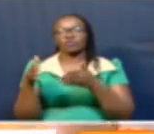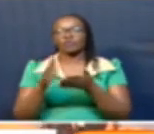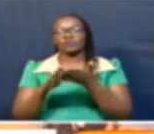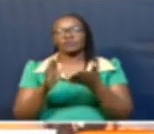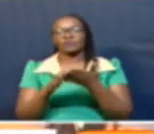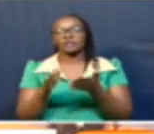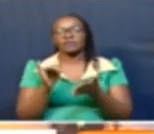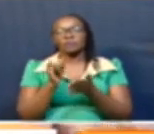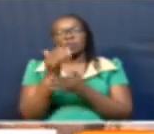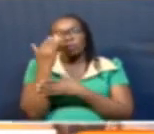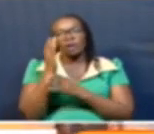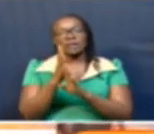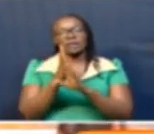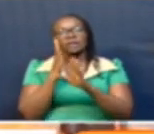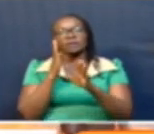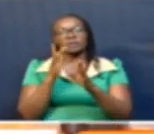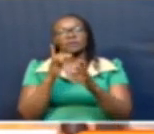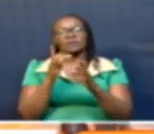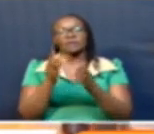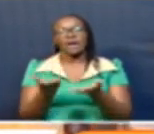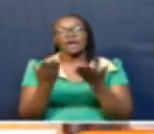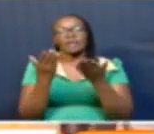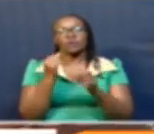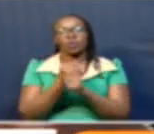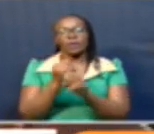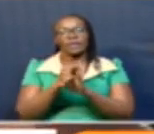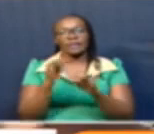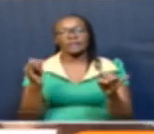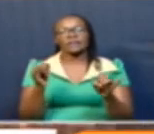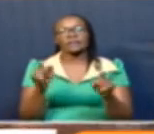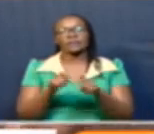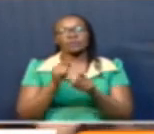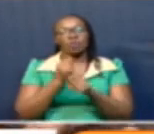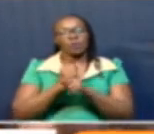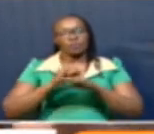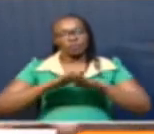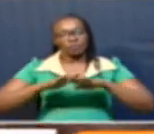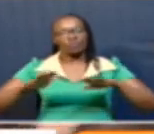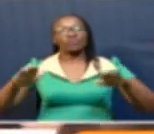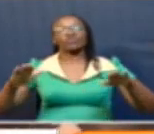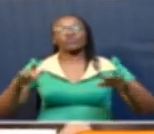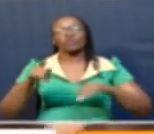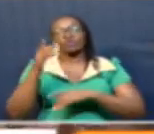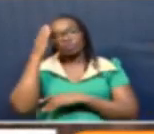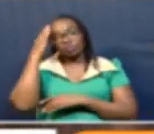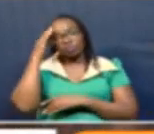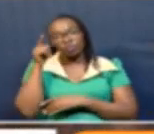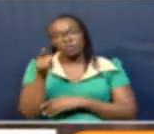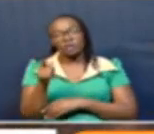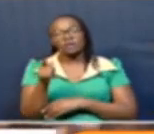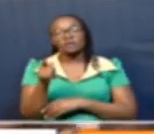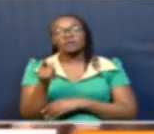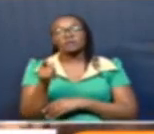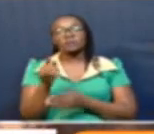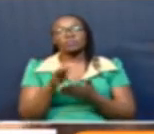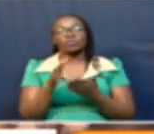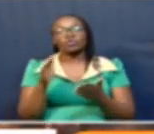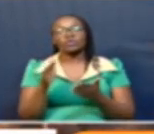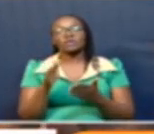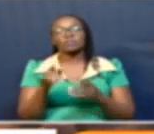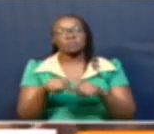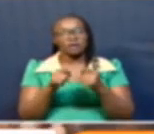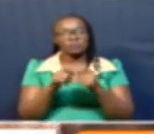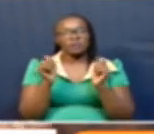which is key to our efficiency as a port. And as you know, clinker especially is corrosive in